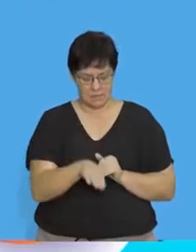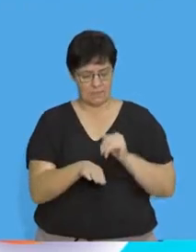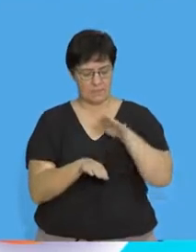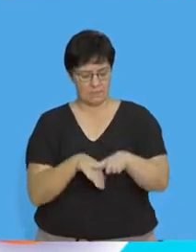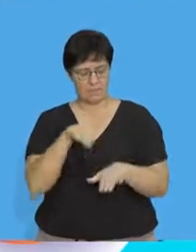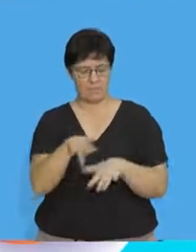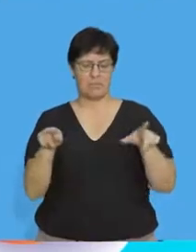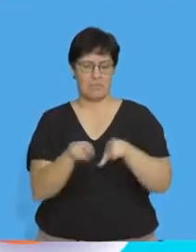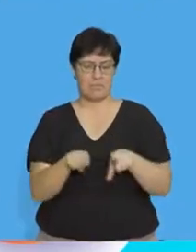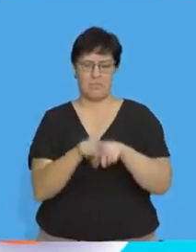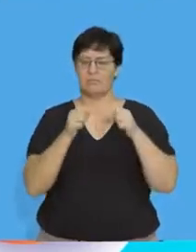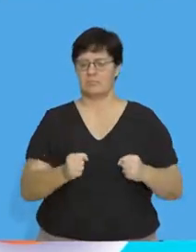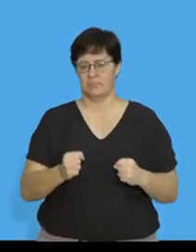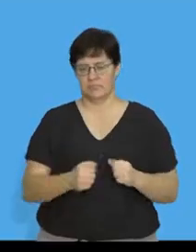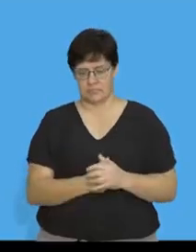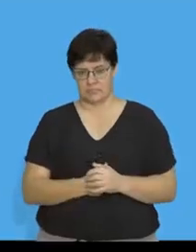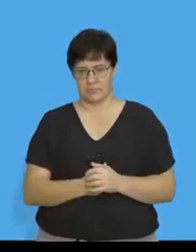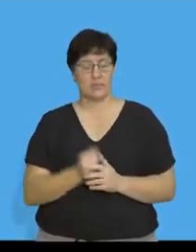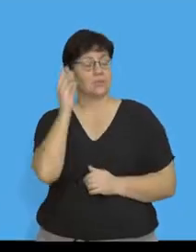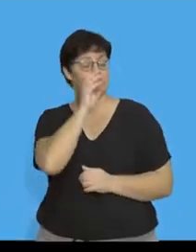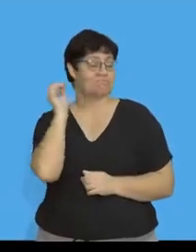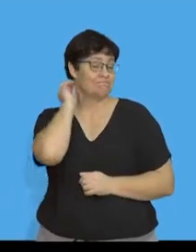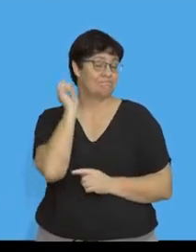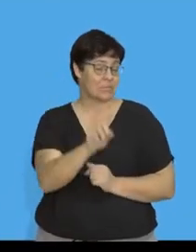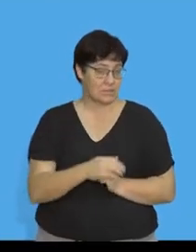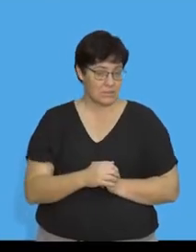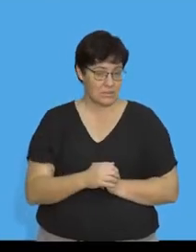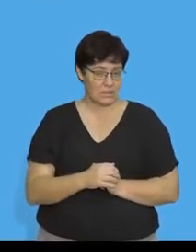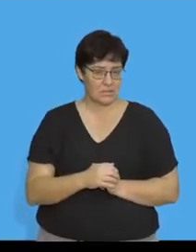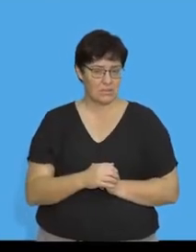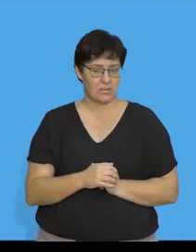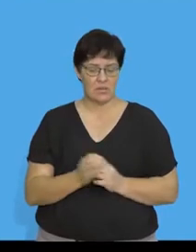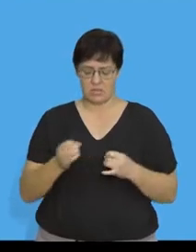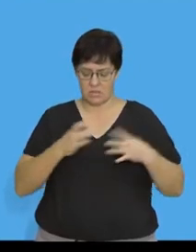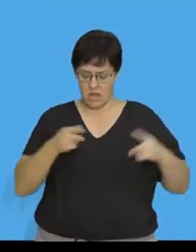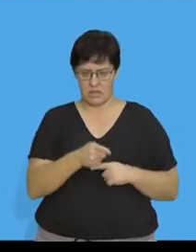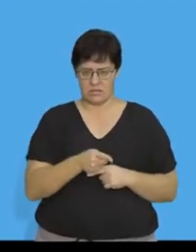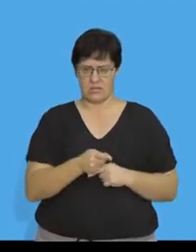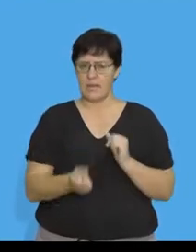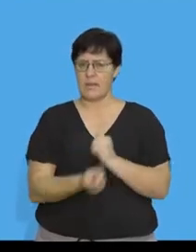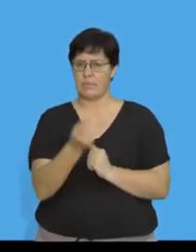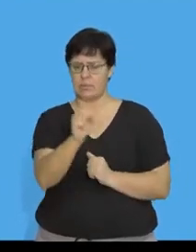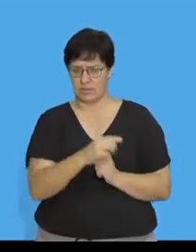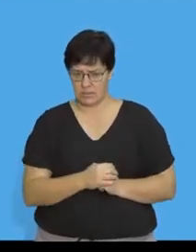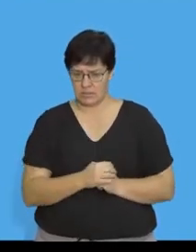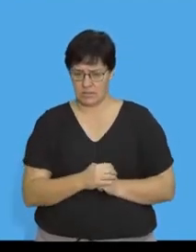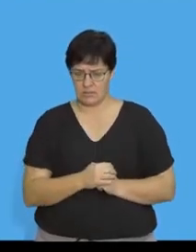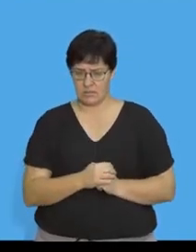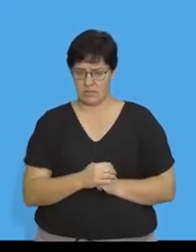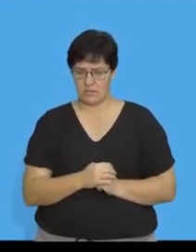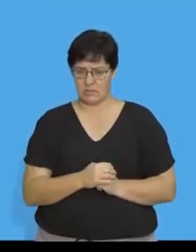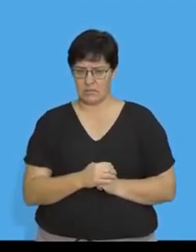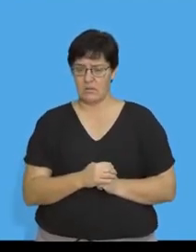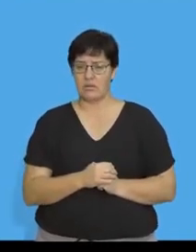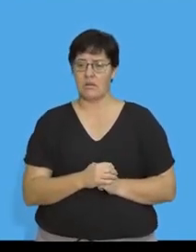and see if you can work this out. In this case, I'm going to again erase all my working